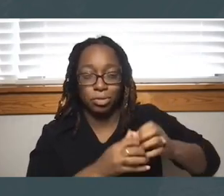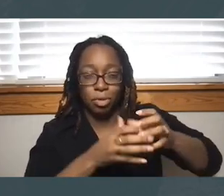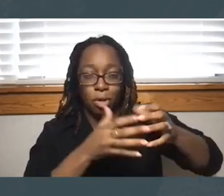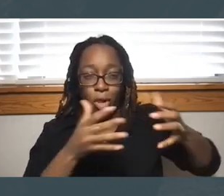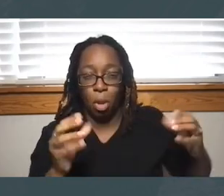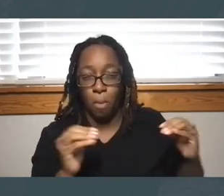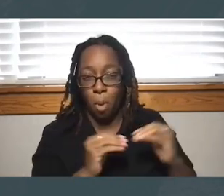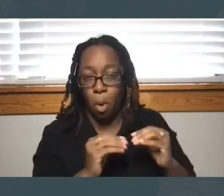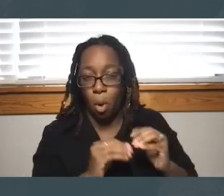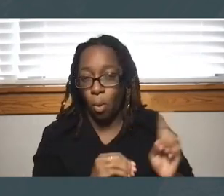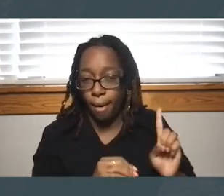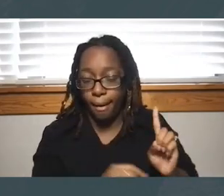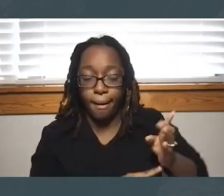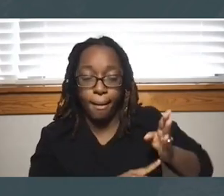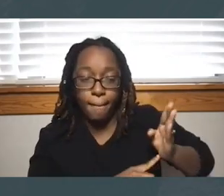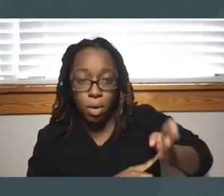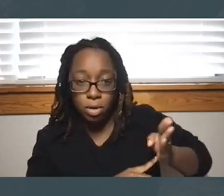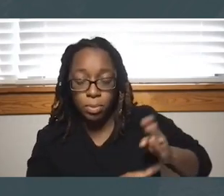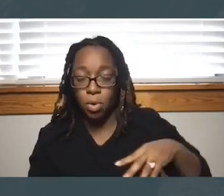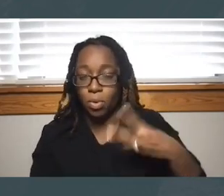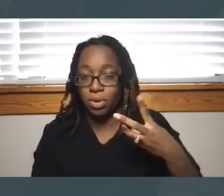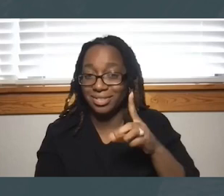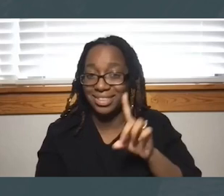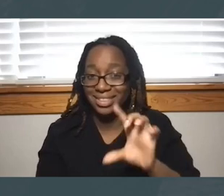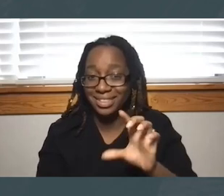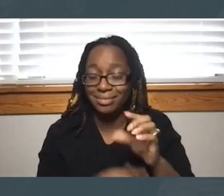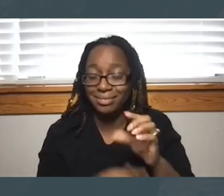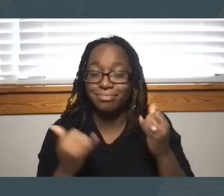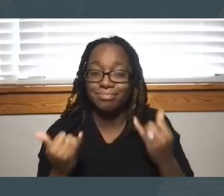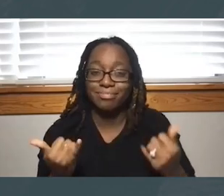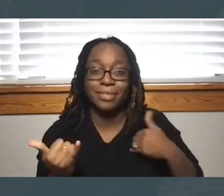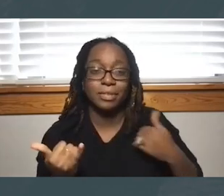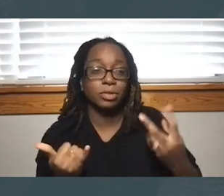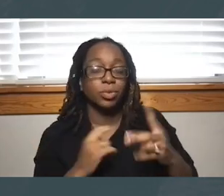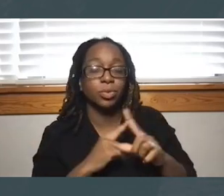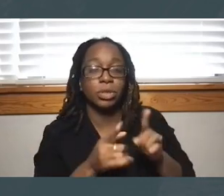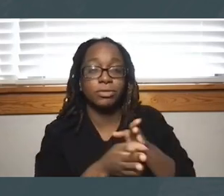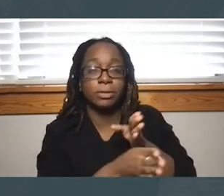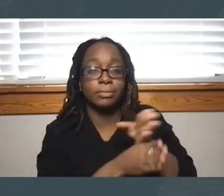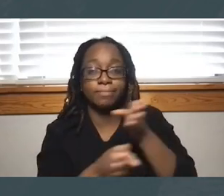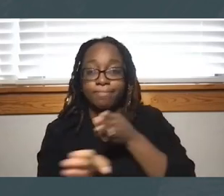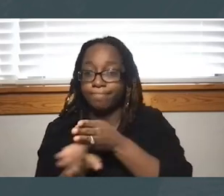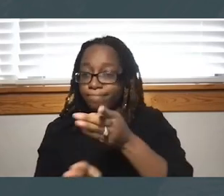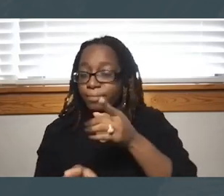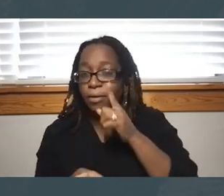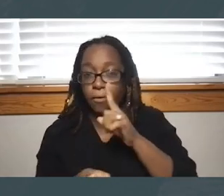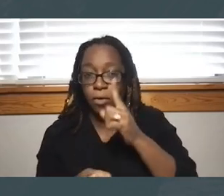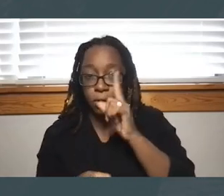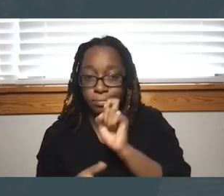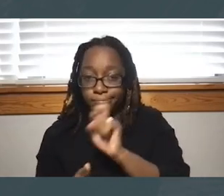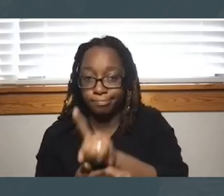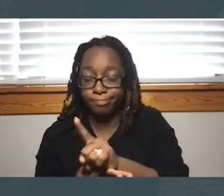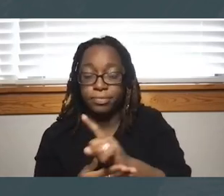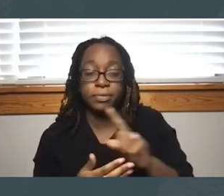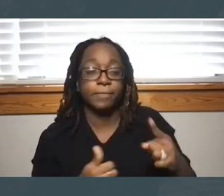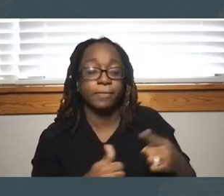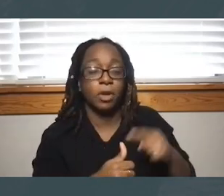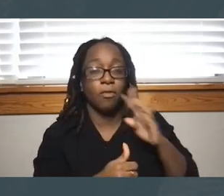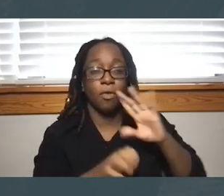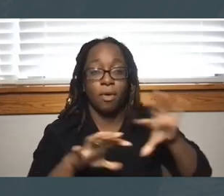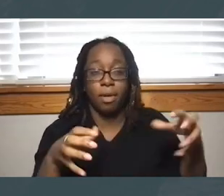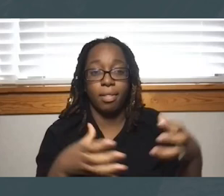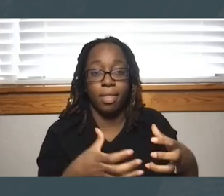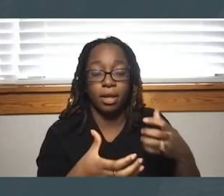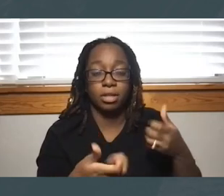D.C. Dr. Shilliam is currently working on two strands of inquiry. The first is a collective project to expose the